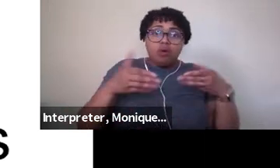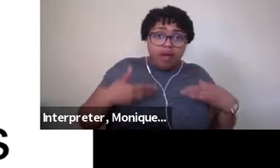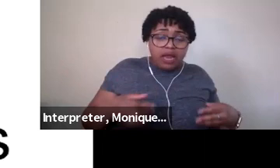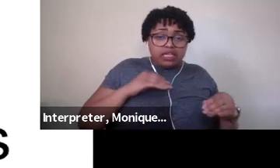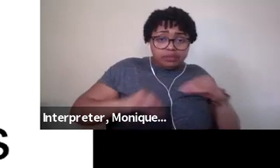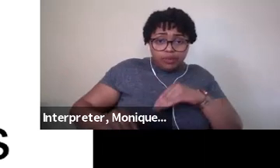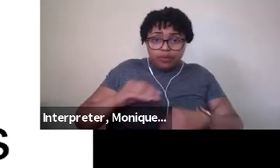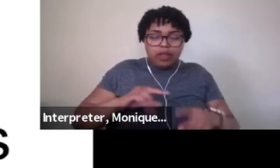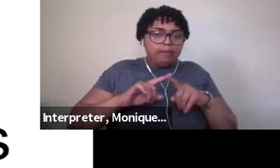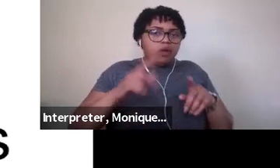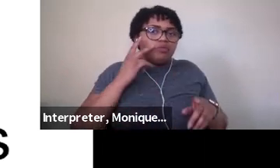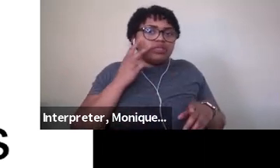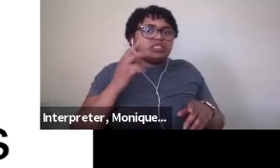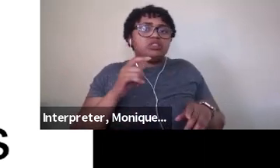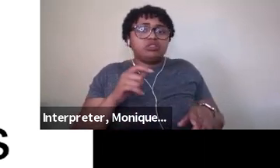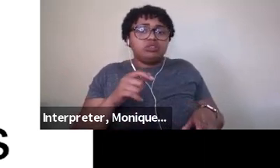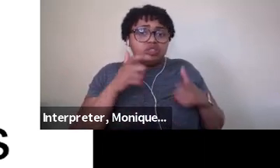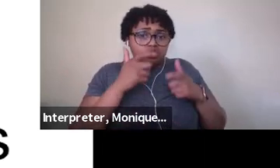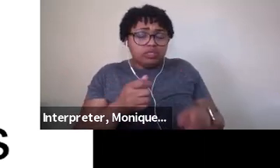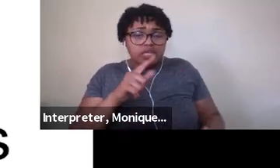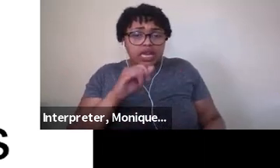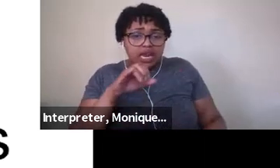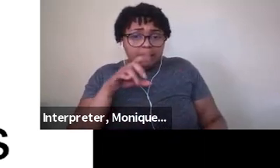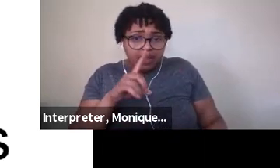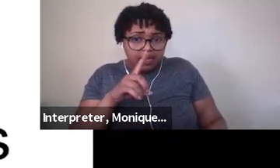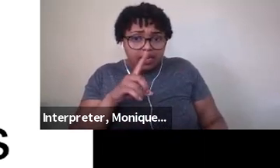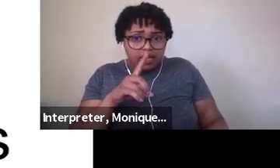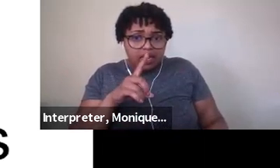other lipid-associated phenotypes that are sort of species or strain-specific,